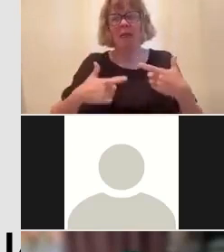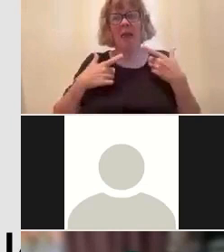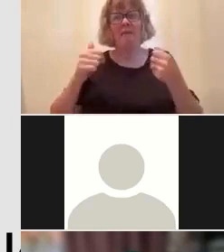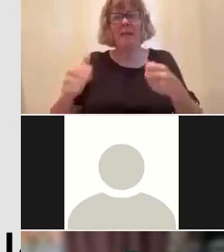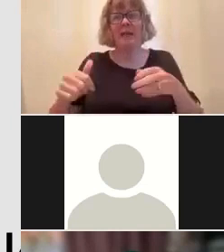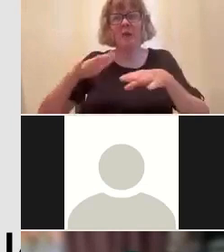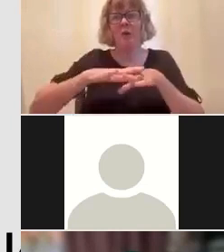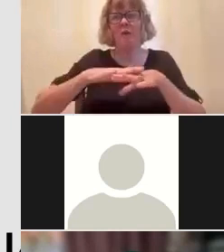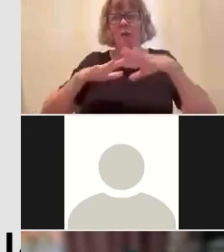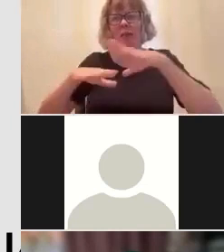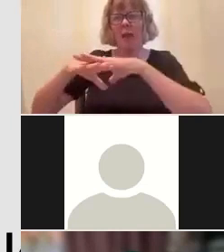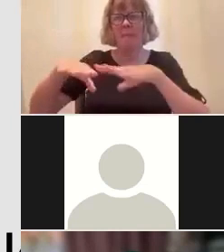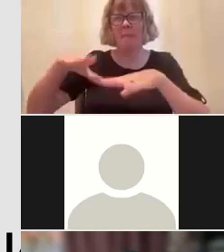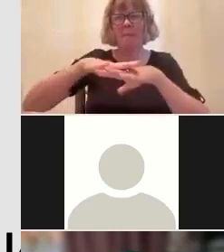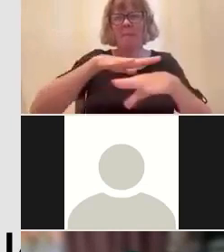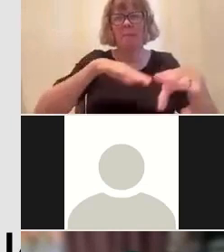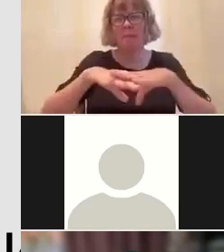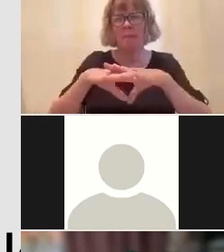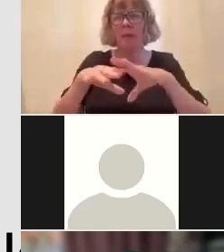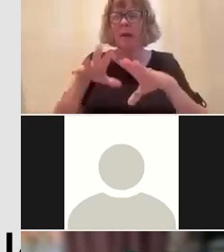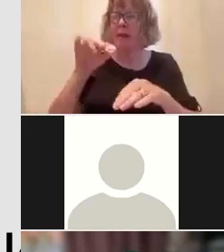the experience of discrimination.